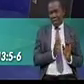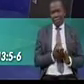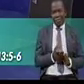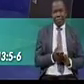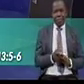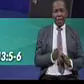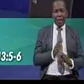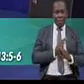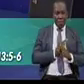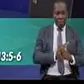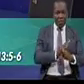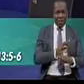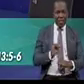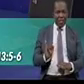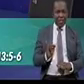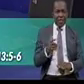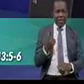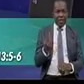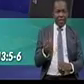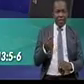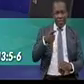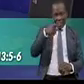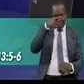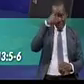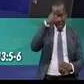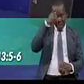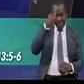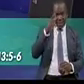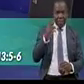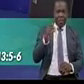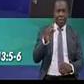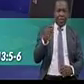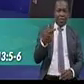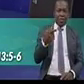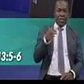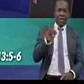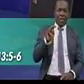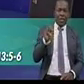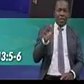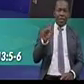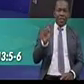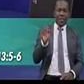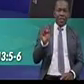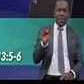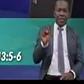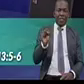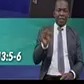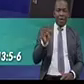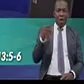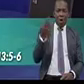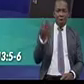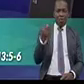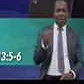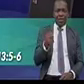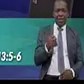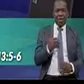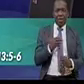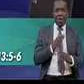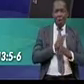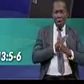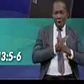were giants in the land, and there are still giants in the land, and the giants have